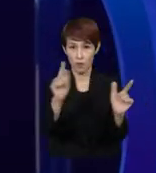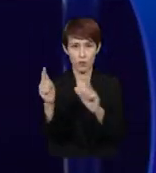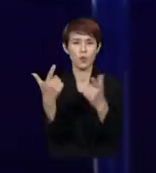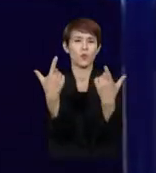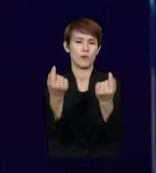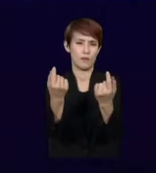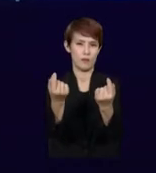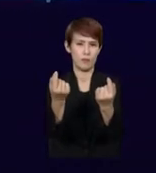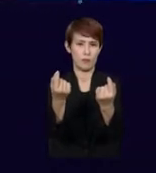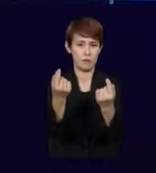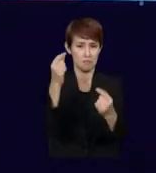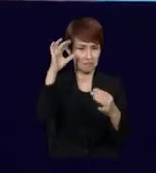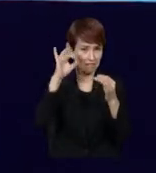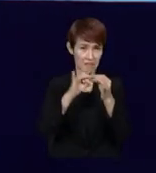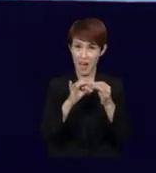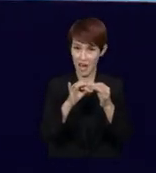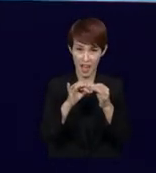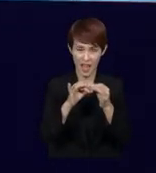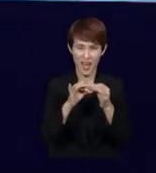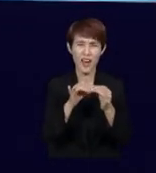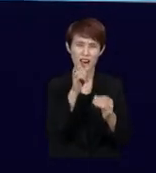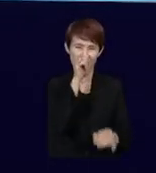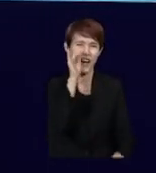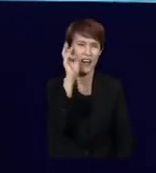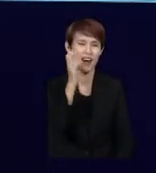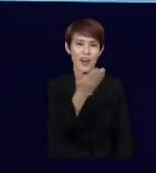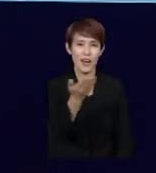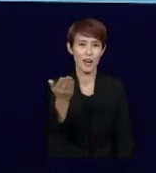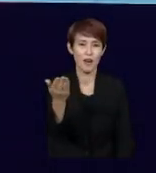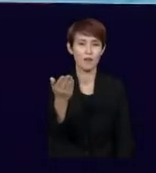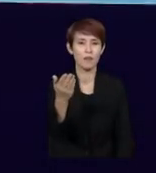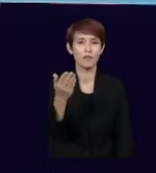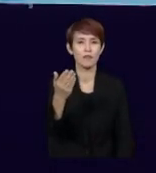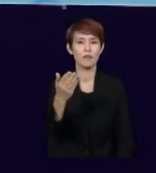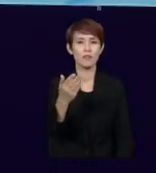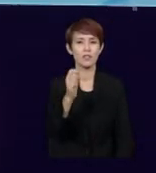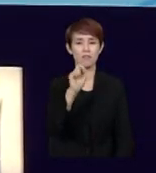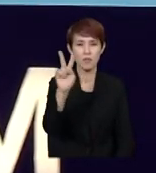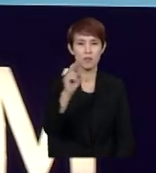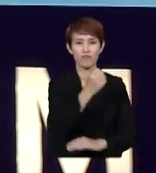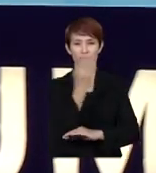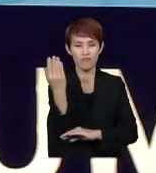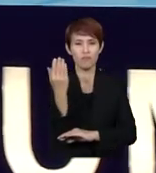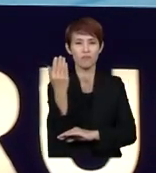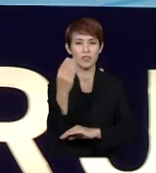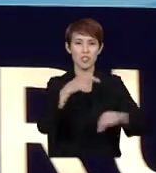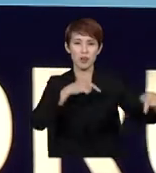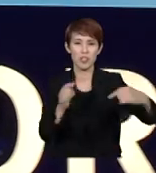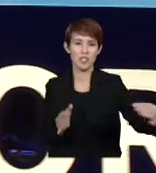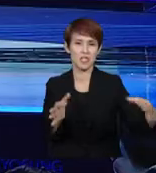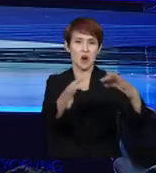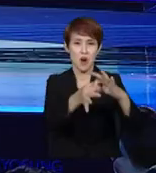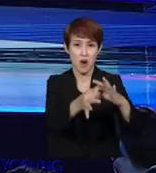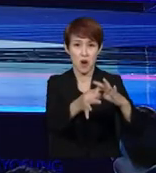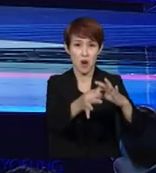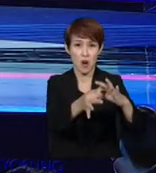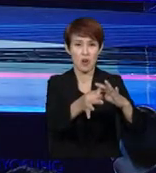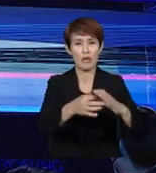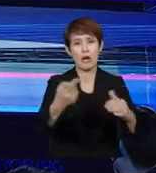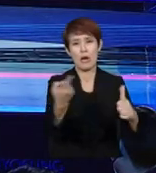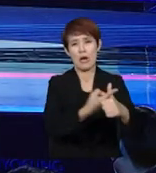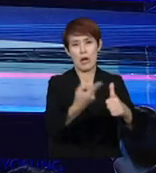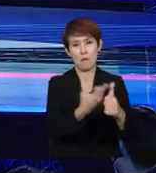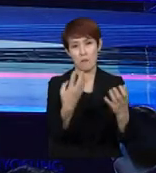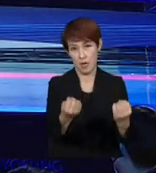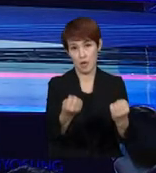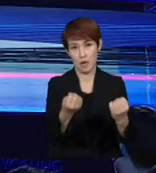about the media becoming partisan. But in my view, at least, there's nothing wrong with professional